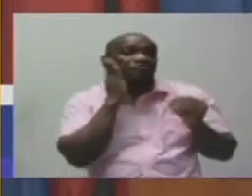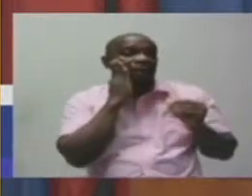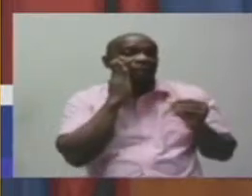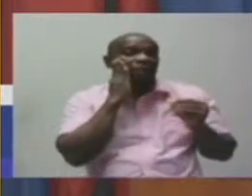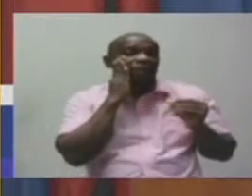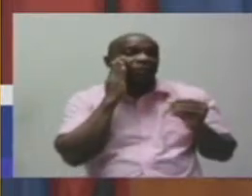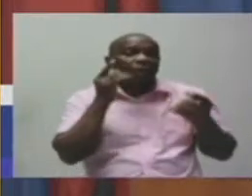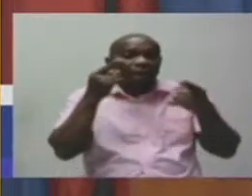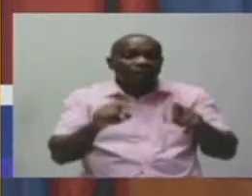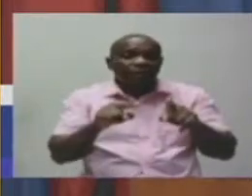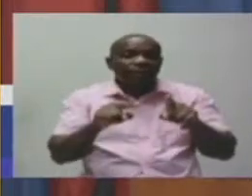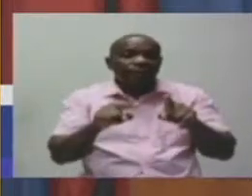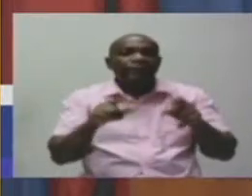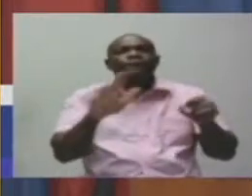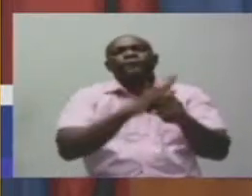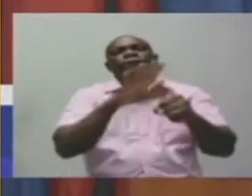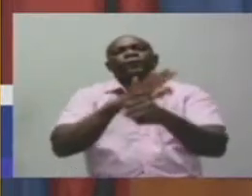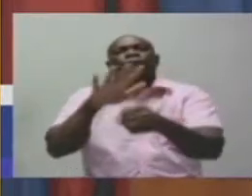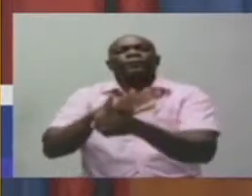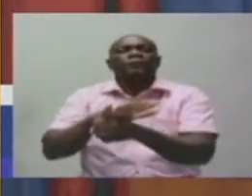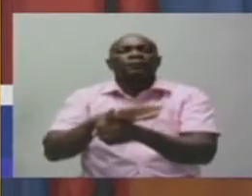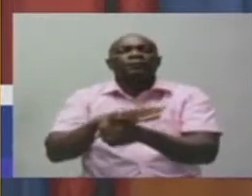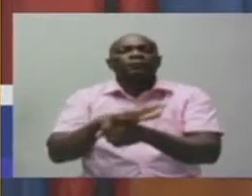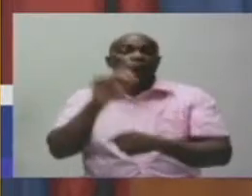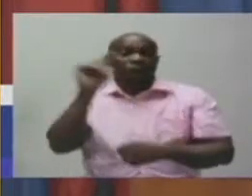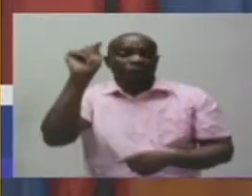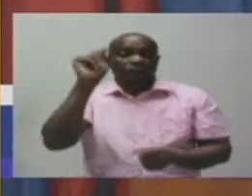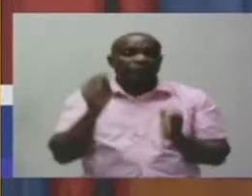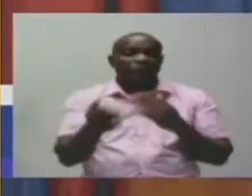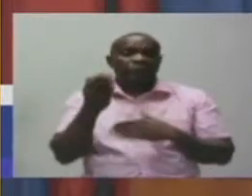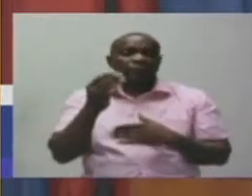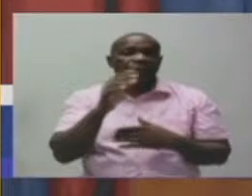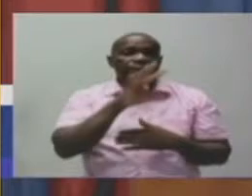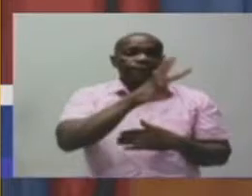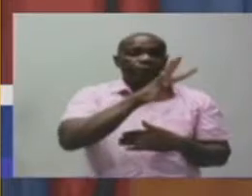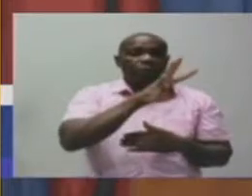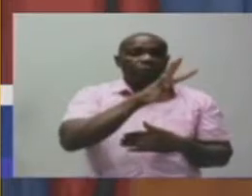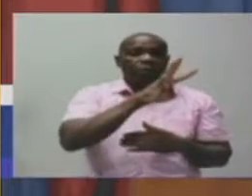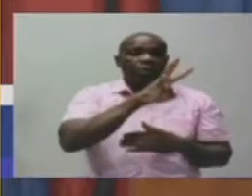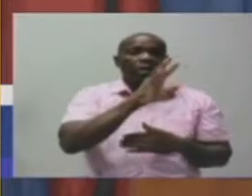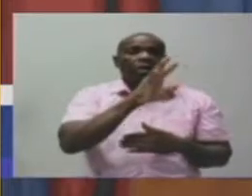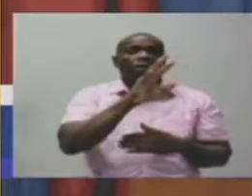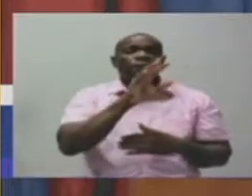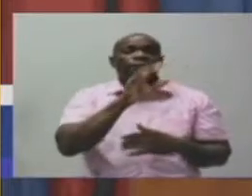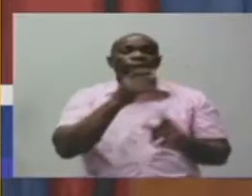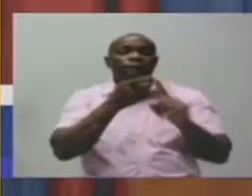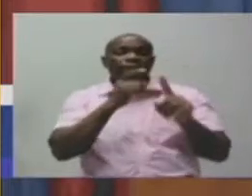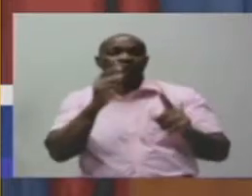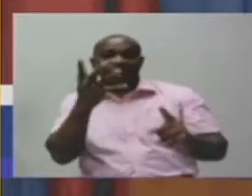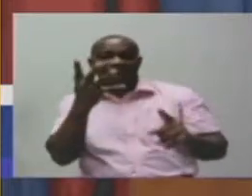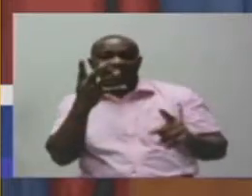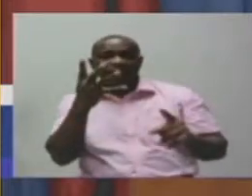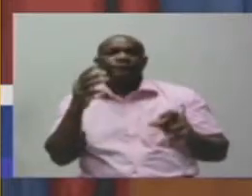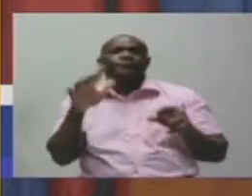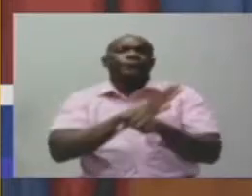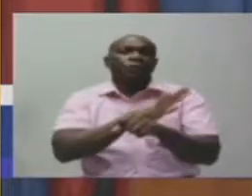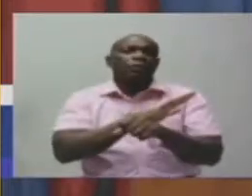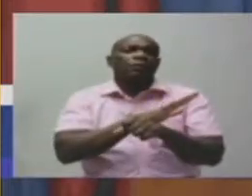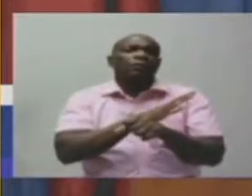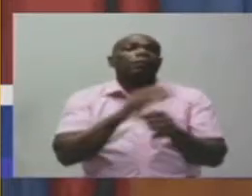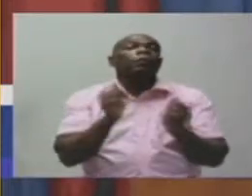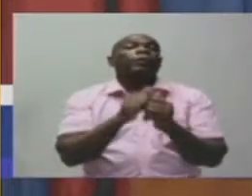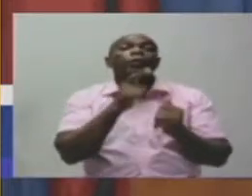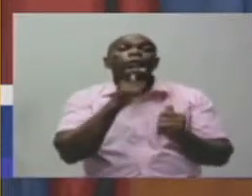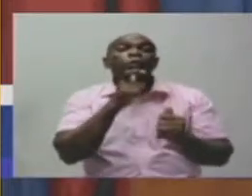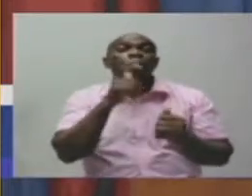becoming filled. In Tobago this morning, 4 out of 5 beds are filled. None of the patients are fully vaccinated. This